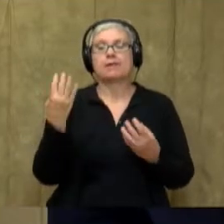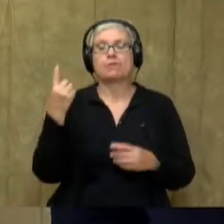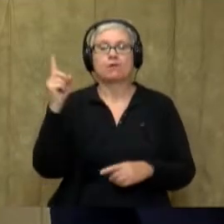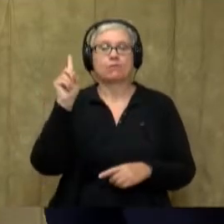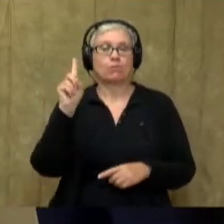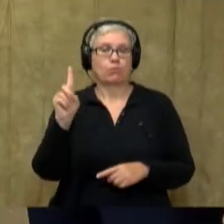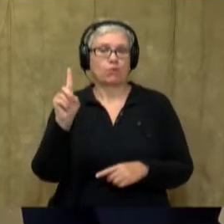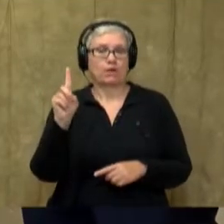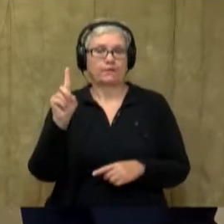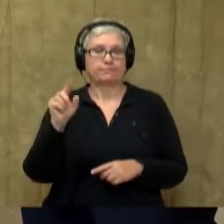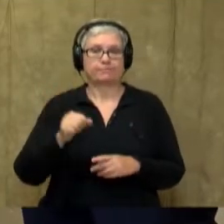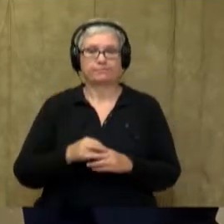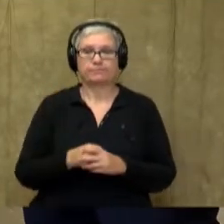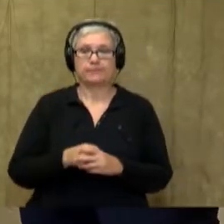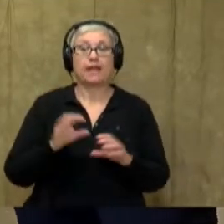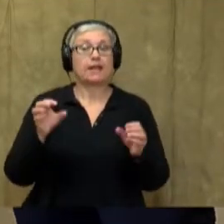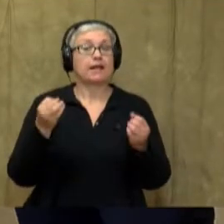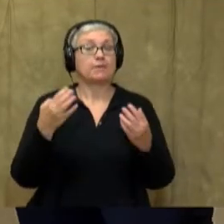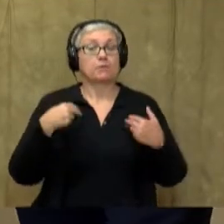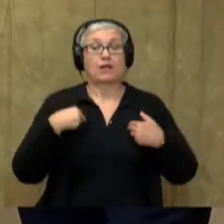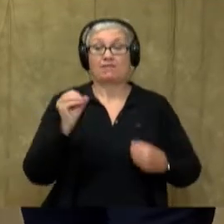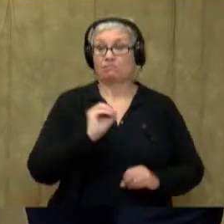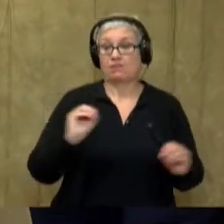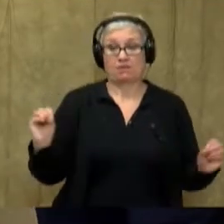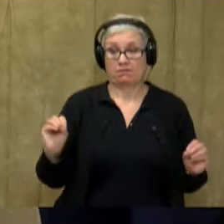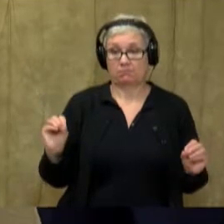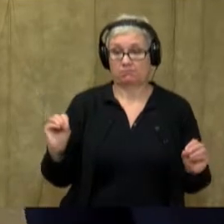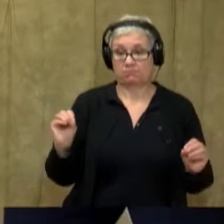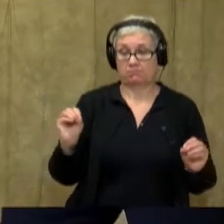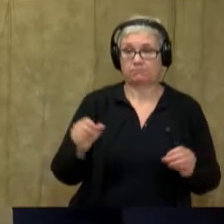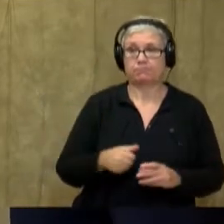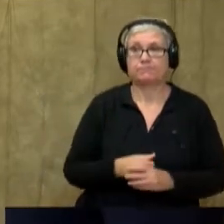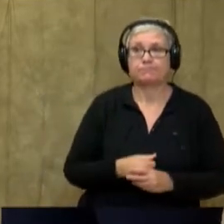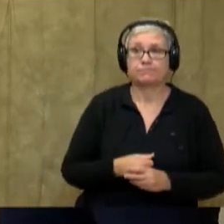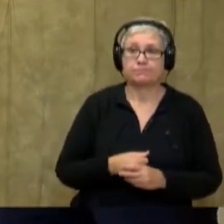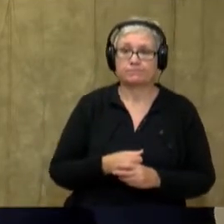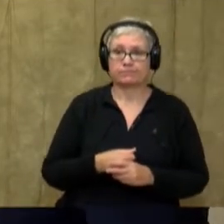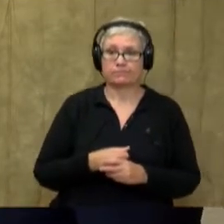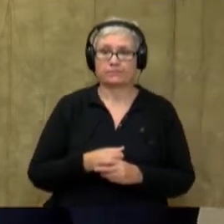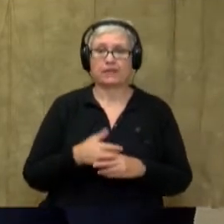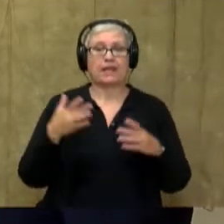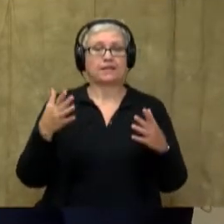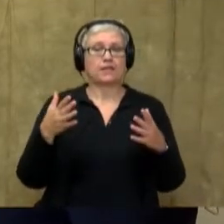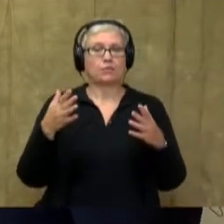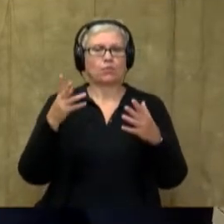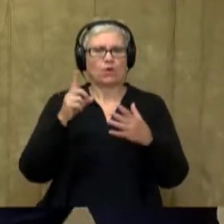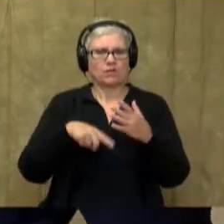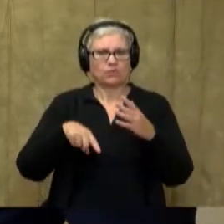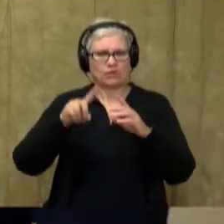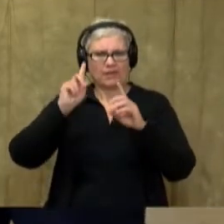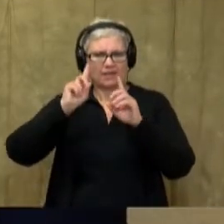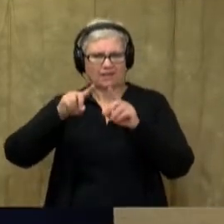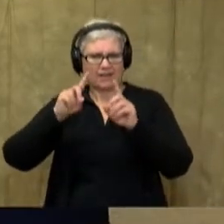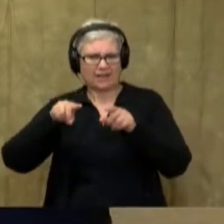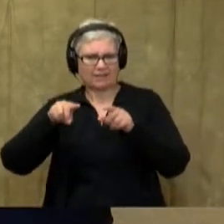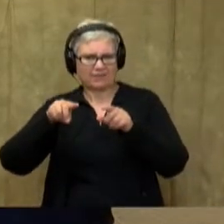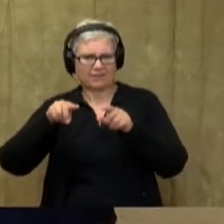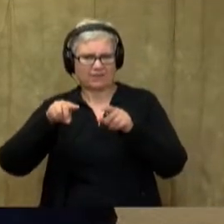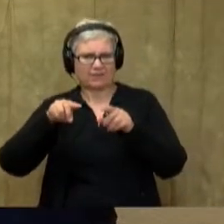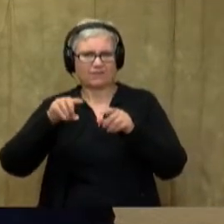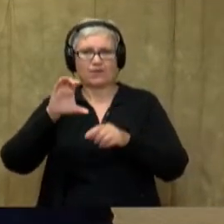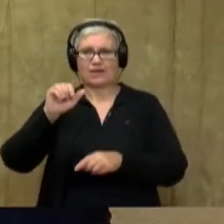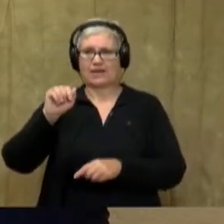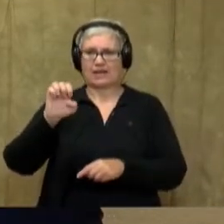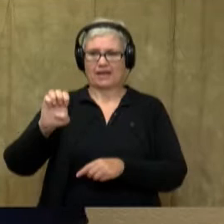how many are going to have no faces painted at all. And once we've assessed all of this for case